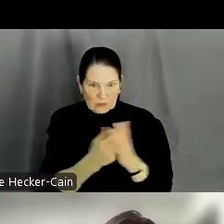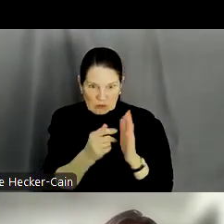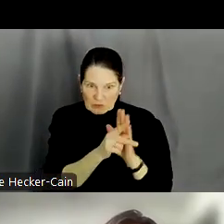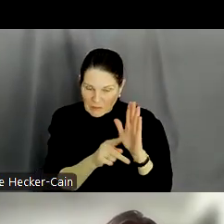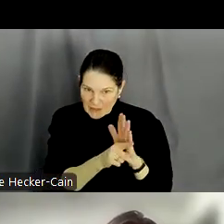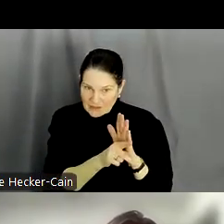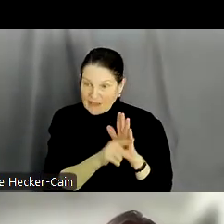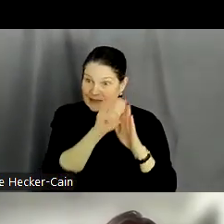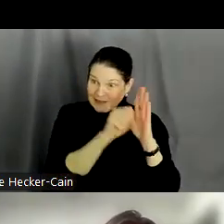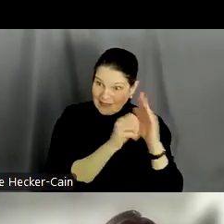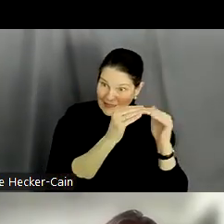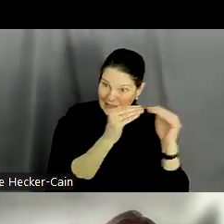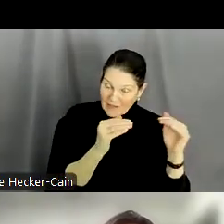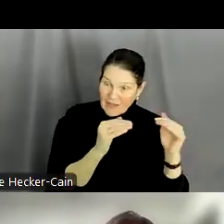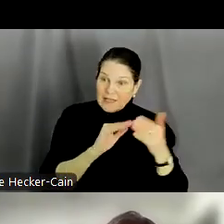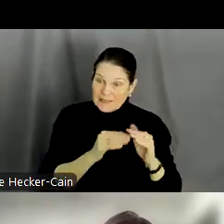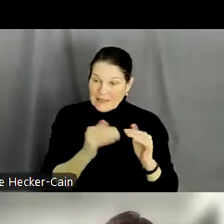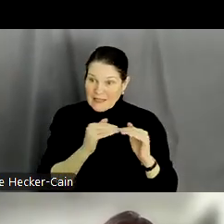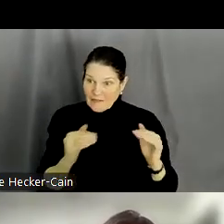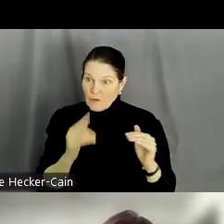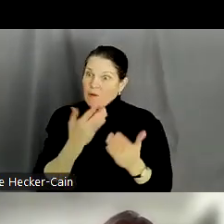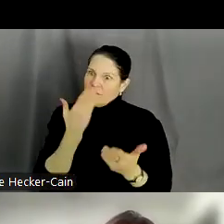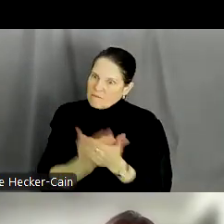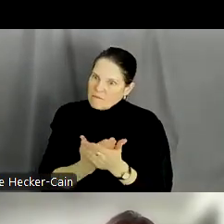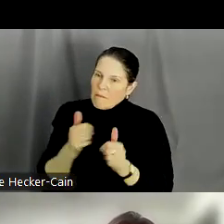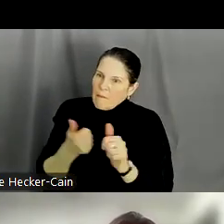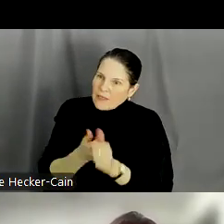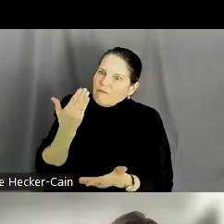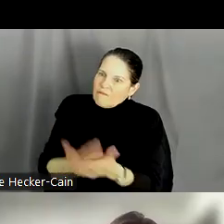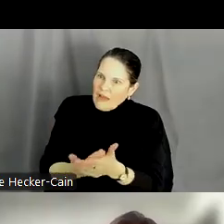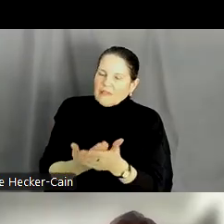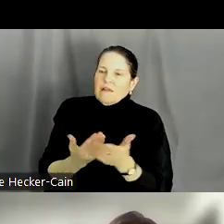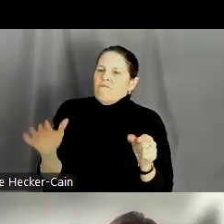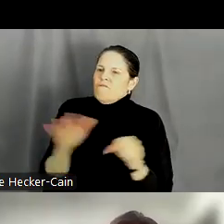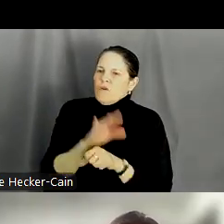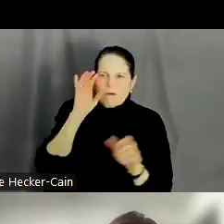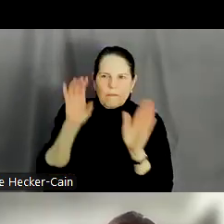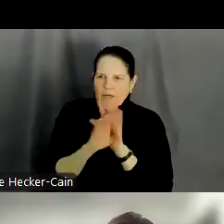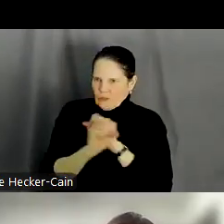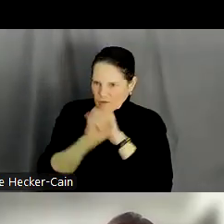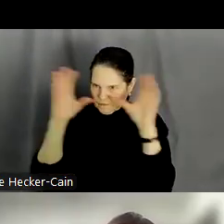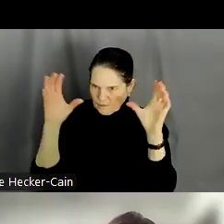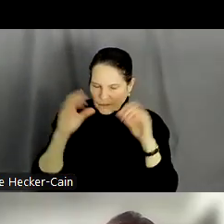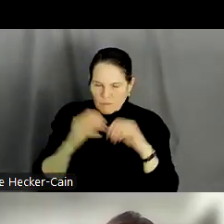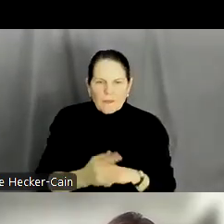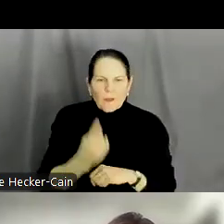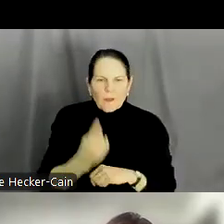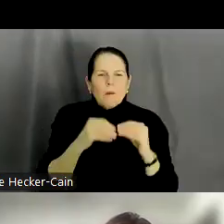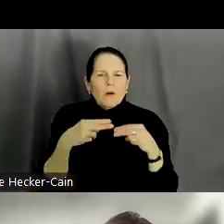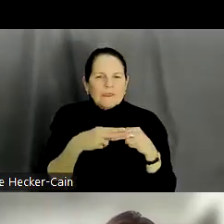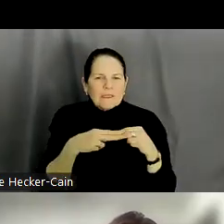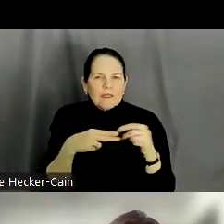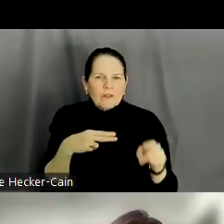level, that we are using those kind of backed pieces, understanding that full breadth of it as well. There's one more slide looking at